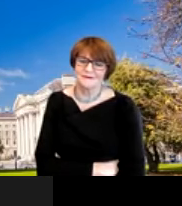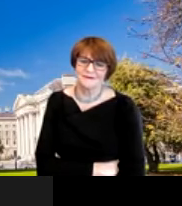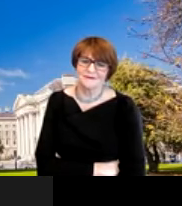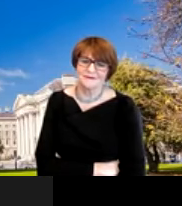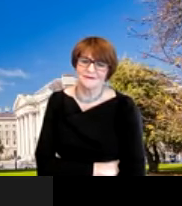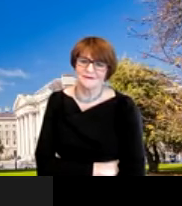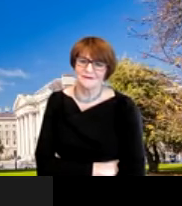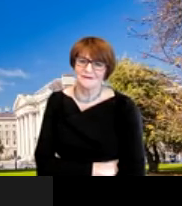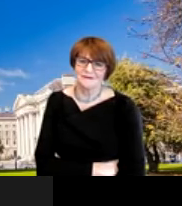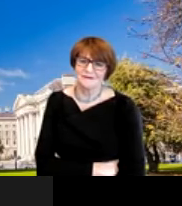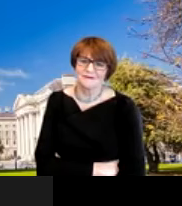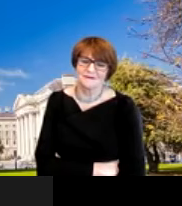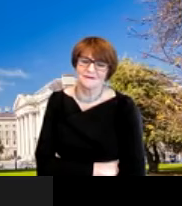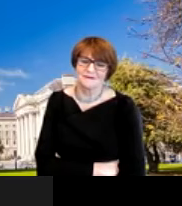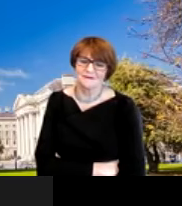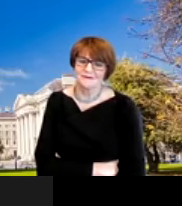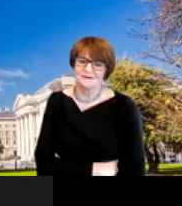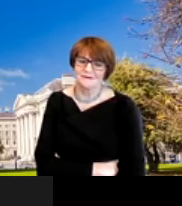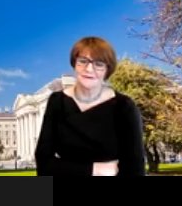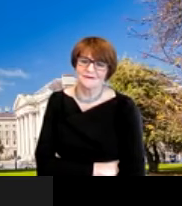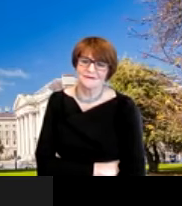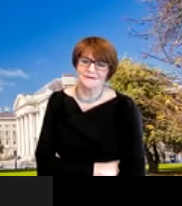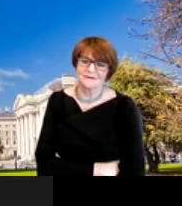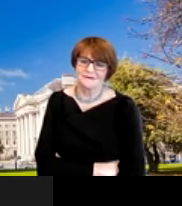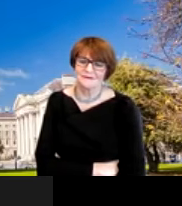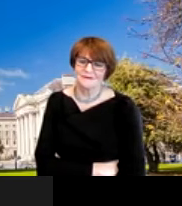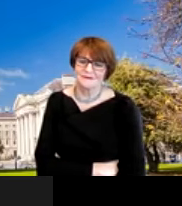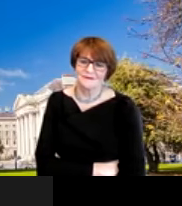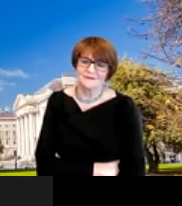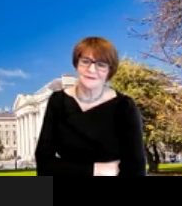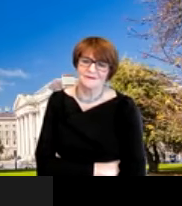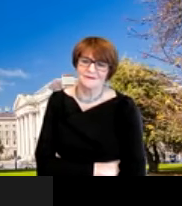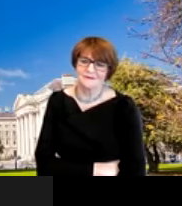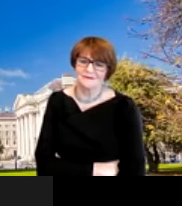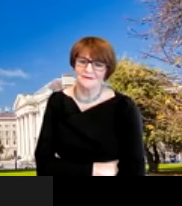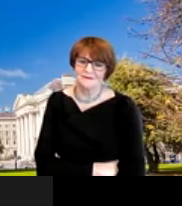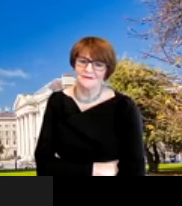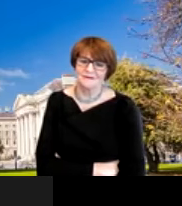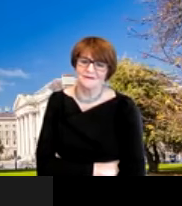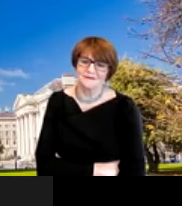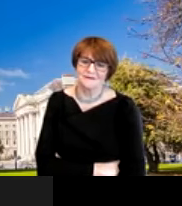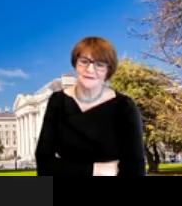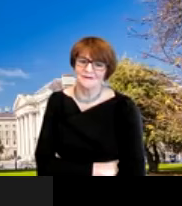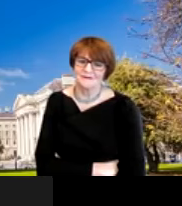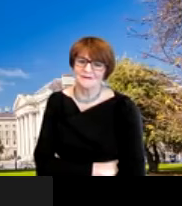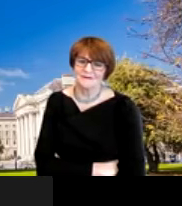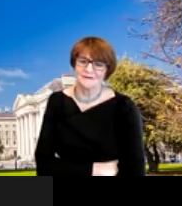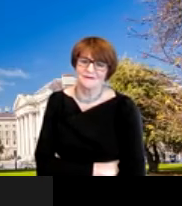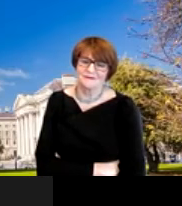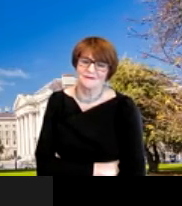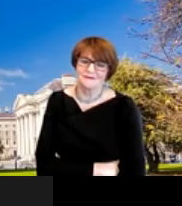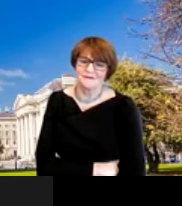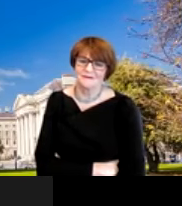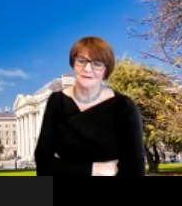you, obviously, you know, the US is a very big and broad territory, but how, in terms of what's in this report, how